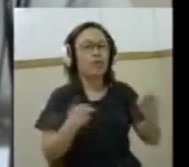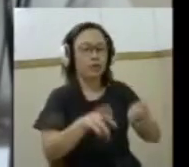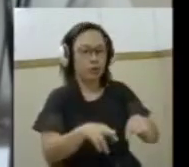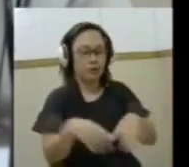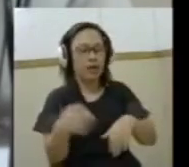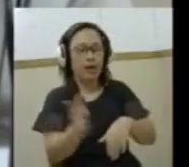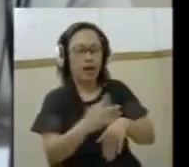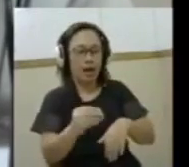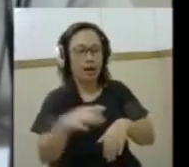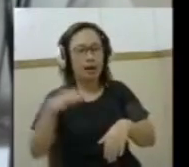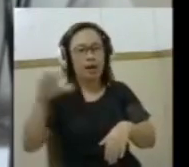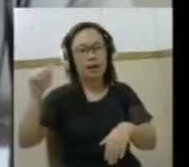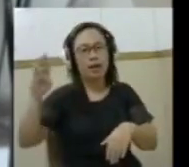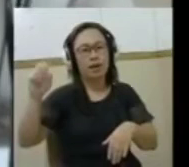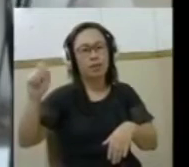and abstract.